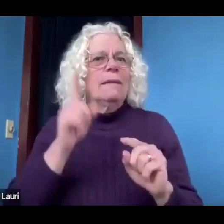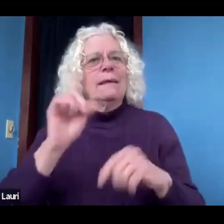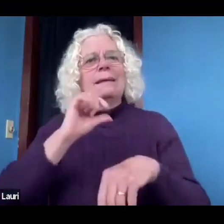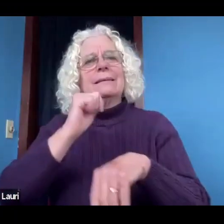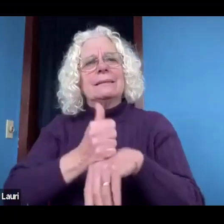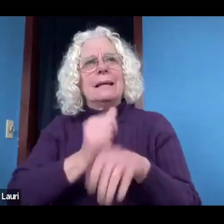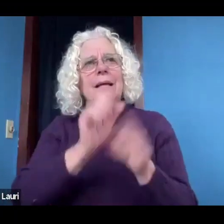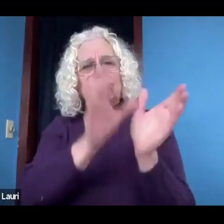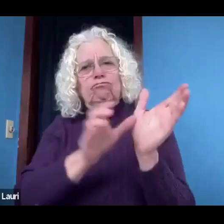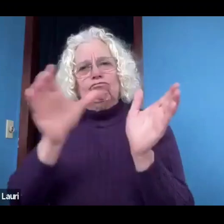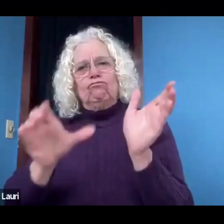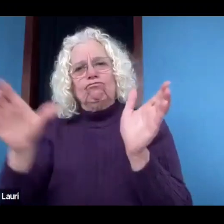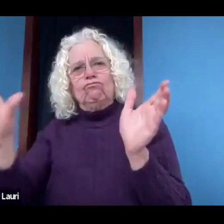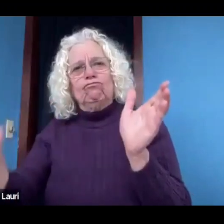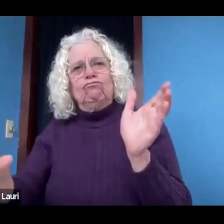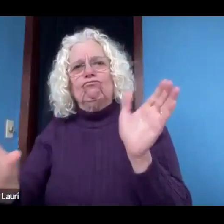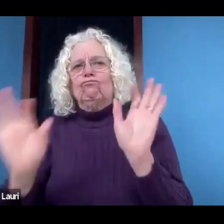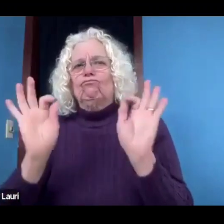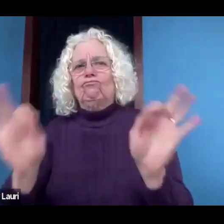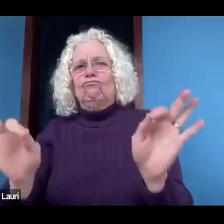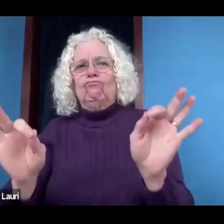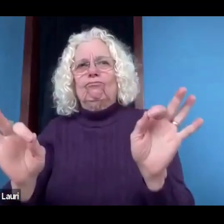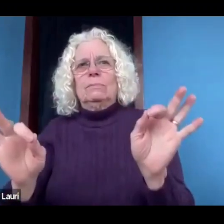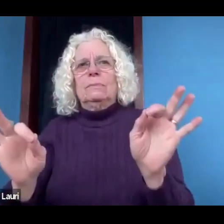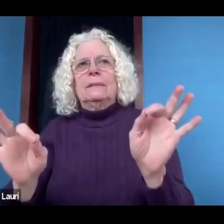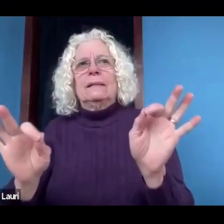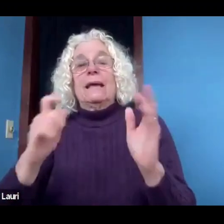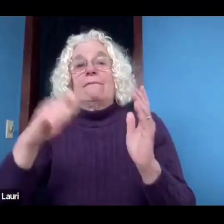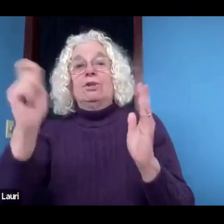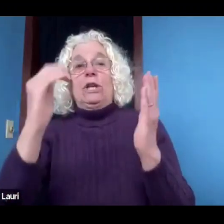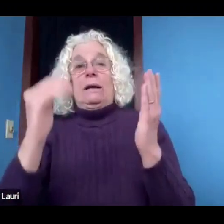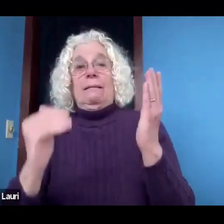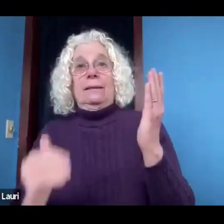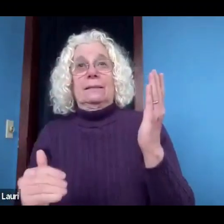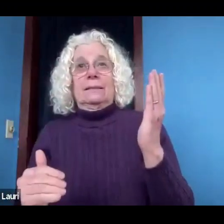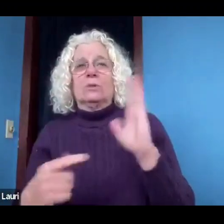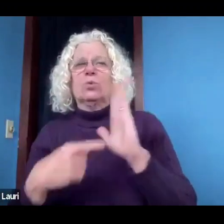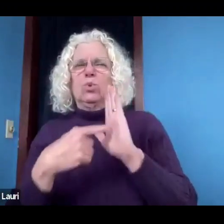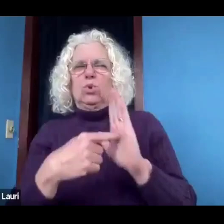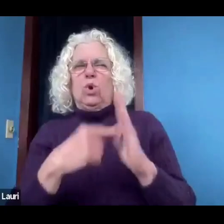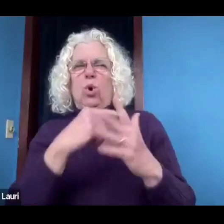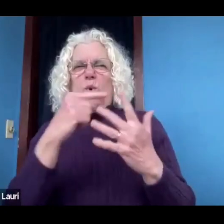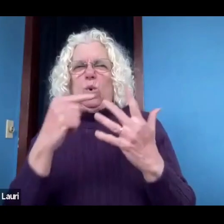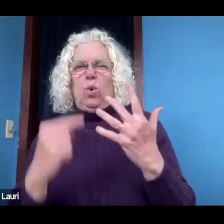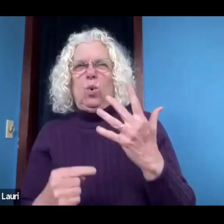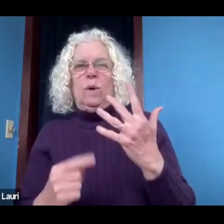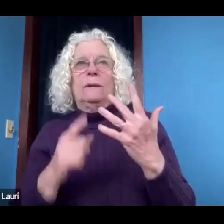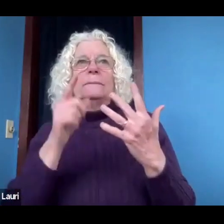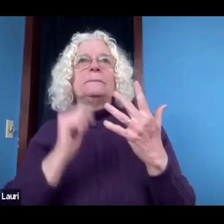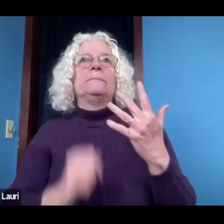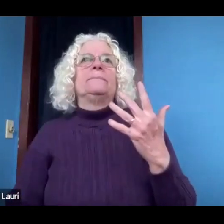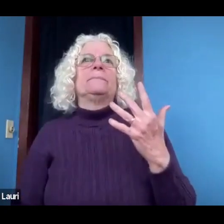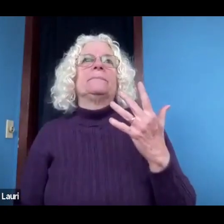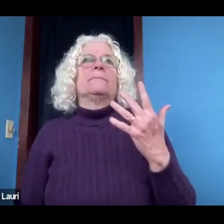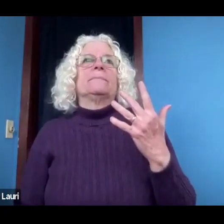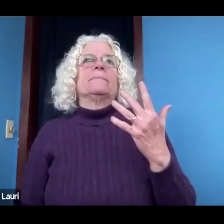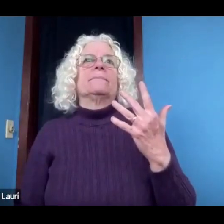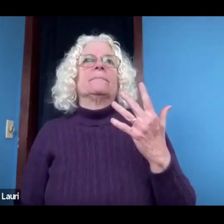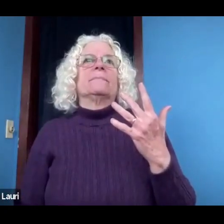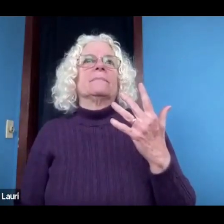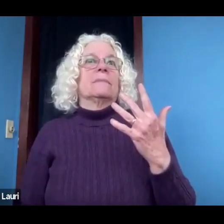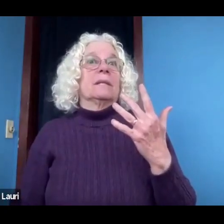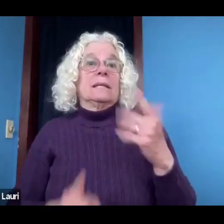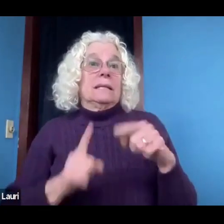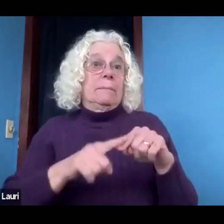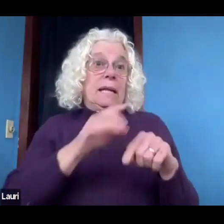figured out to a science that they've got these checklists, and you can go to the next couple of slides that are just for different ages,